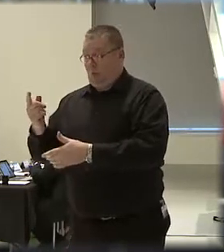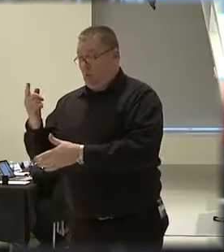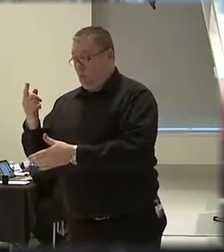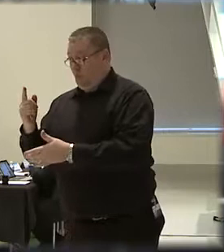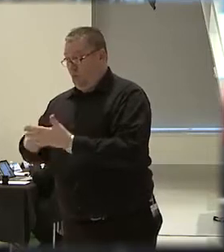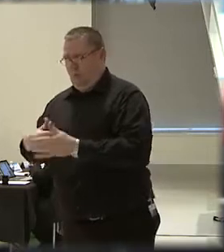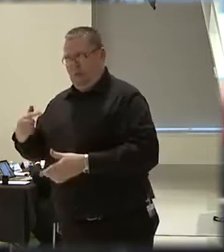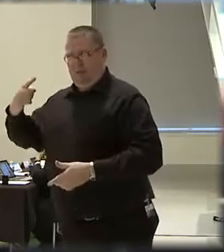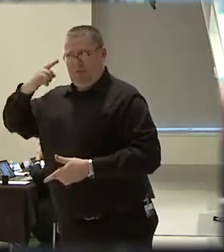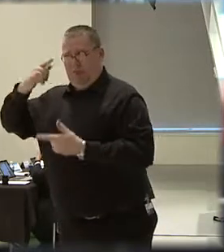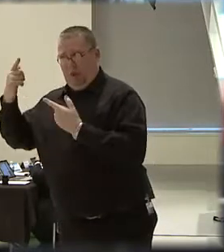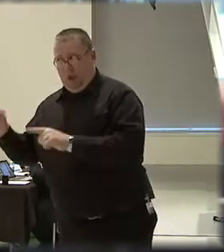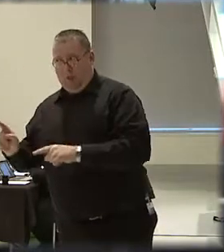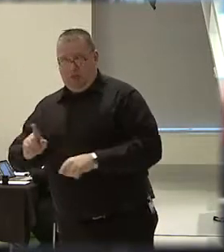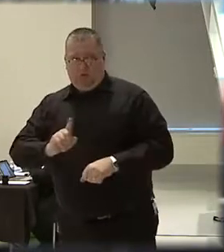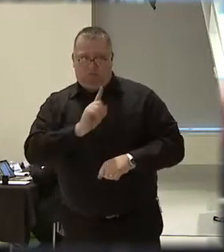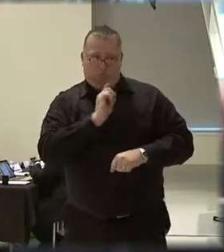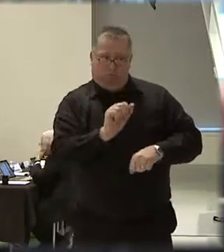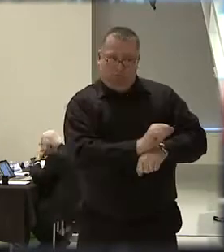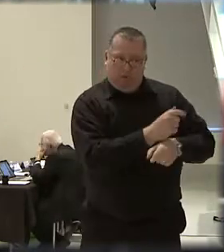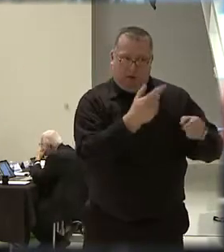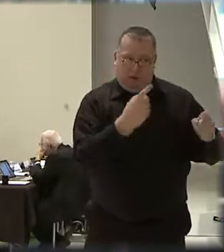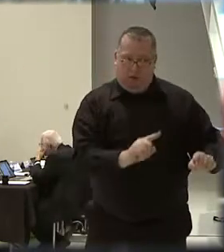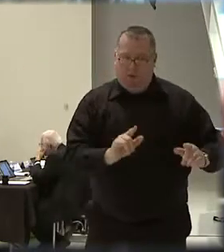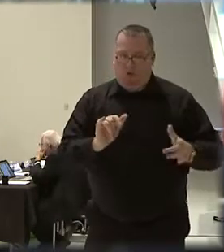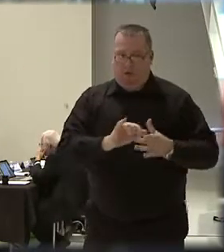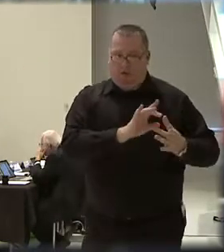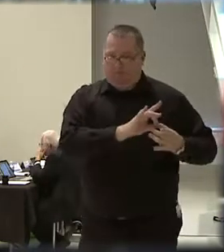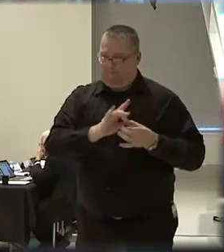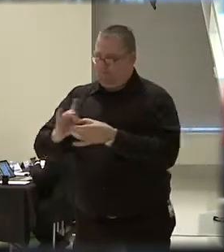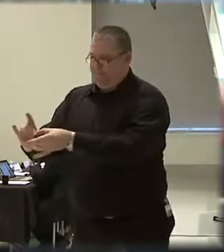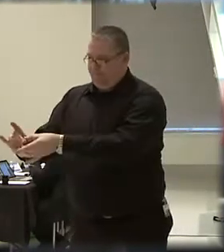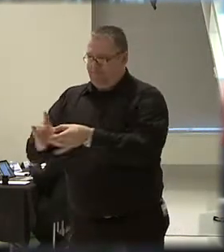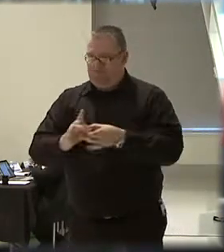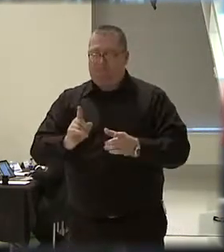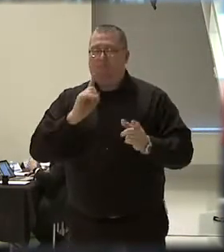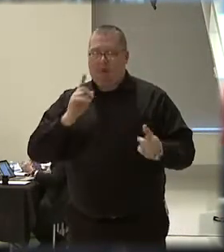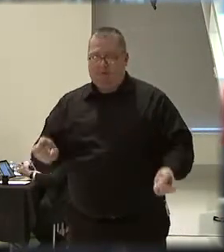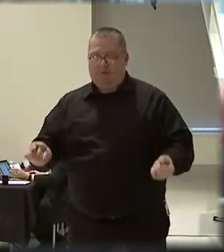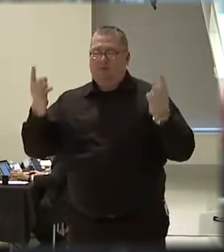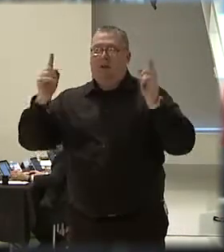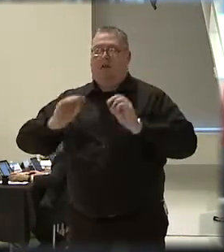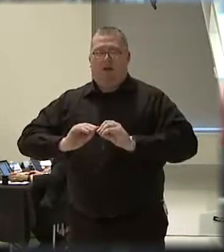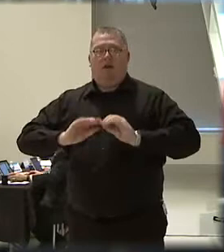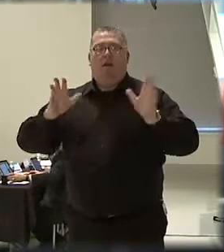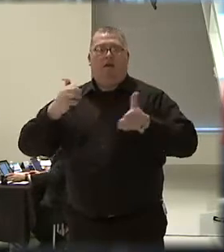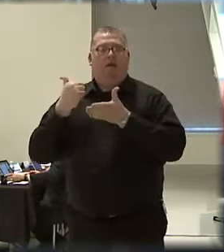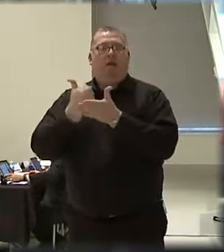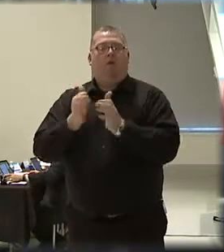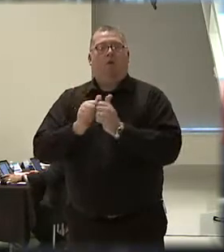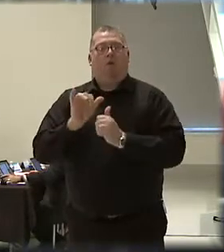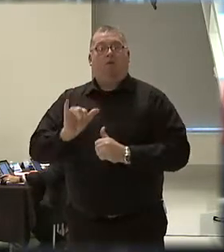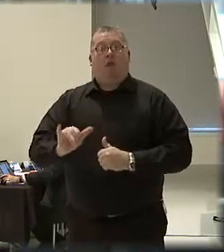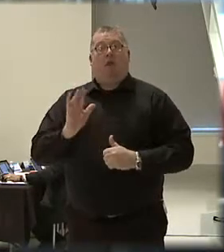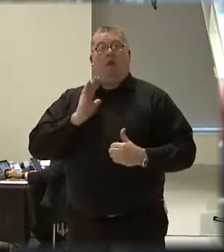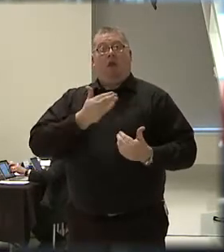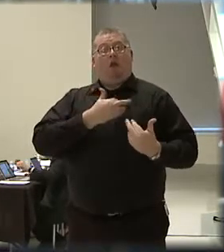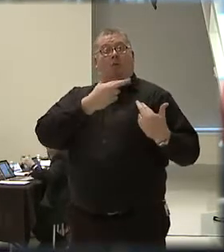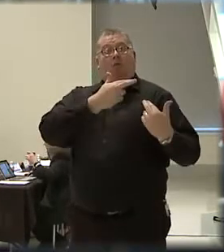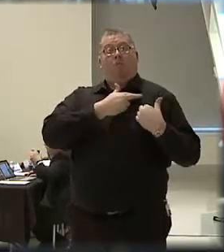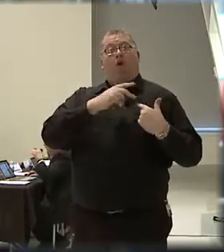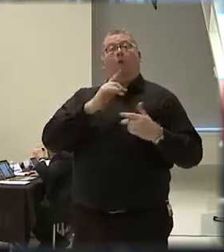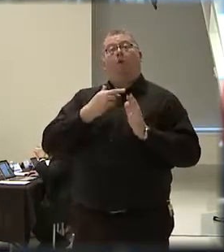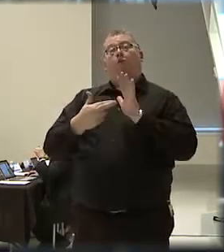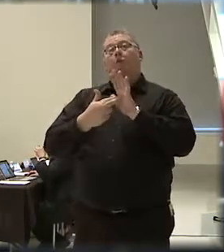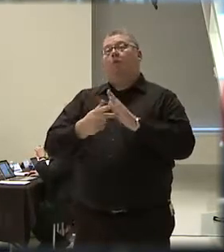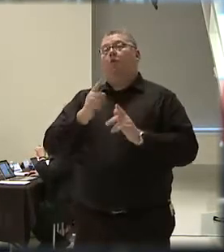to officer interactions with the public. It is a common belief in public safety labor that we represent the very finest